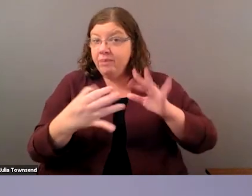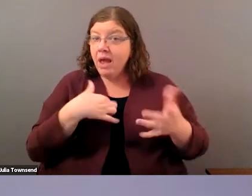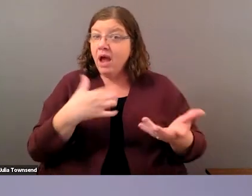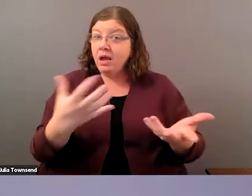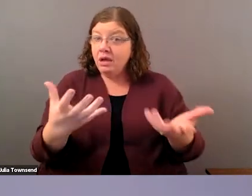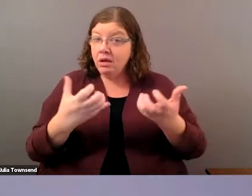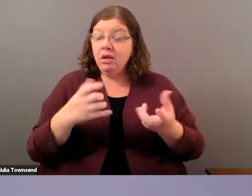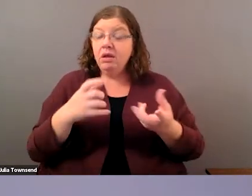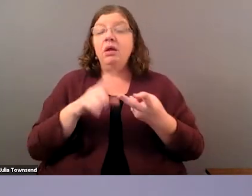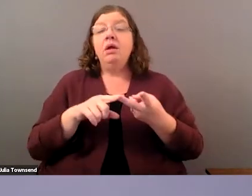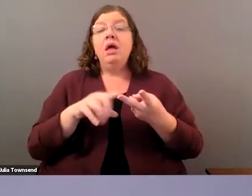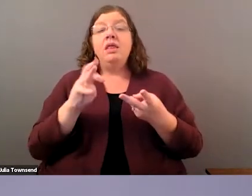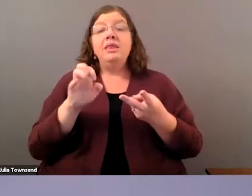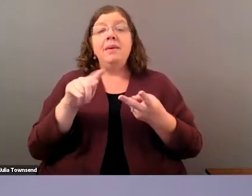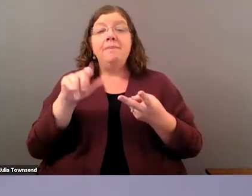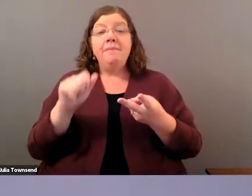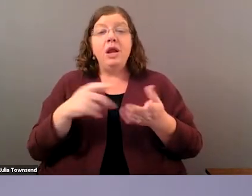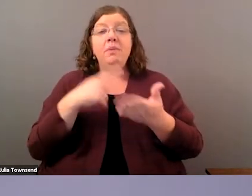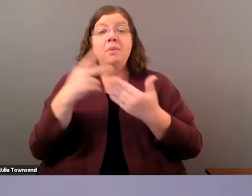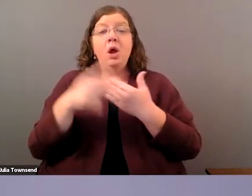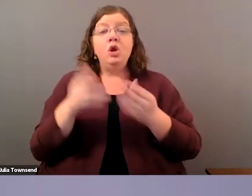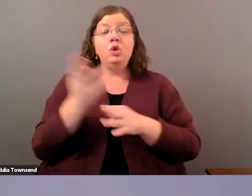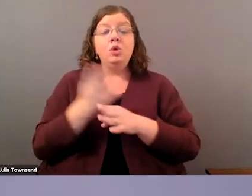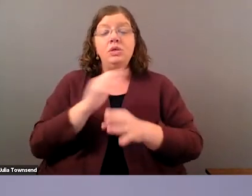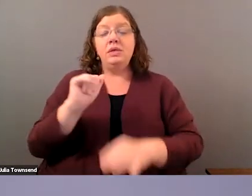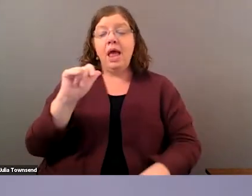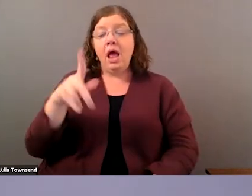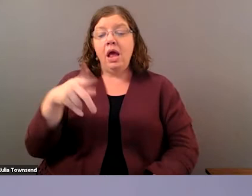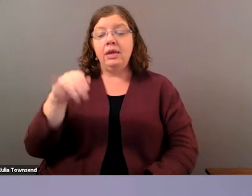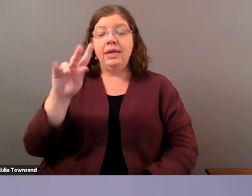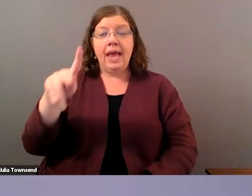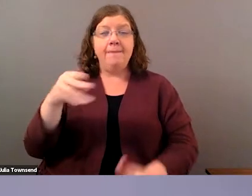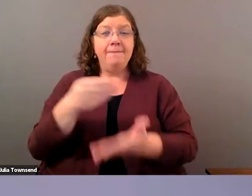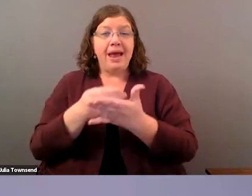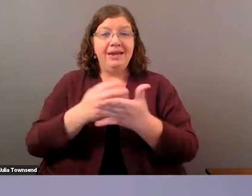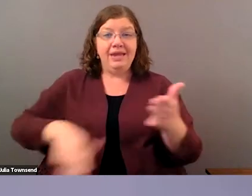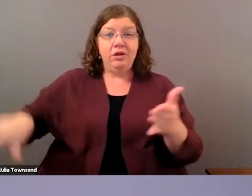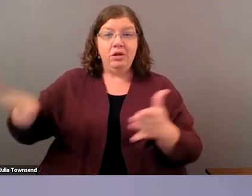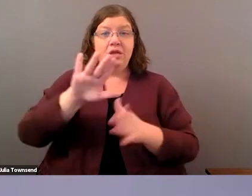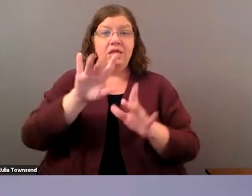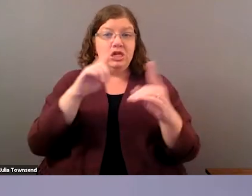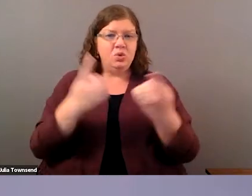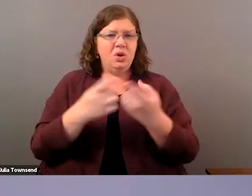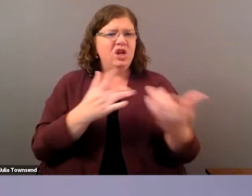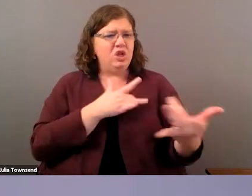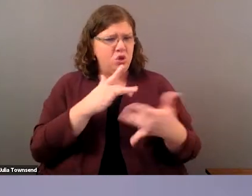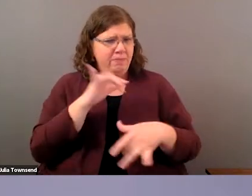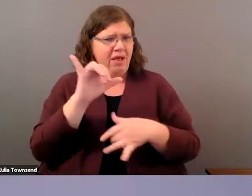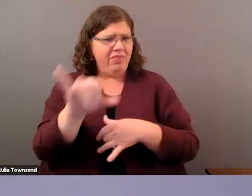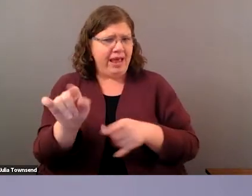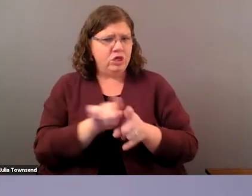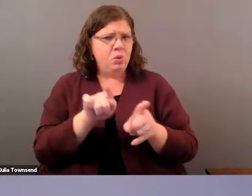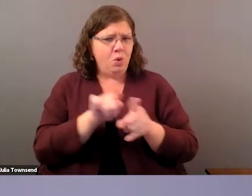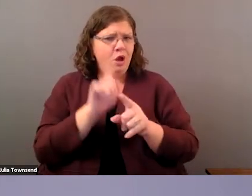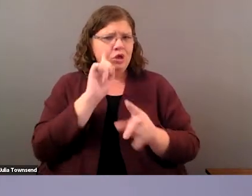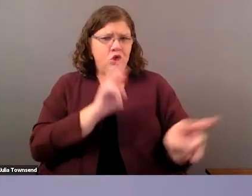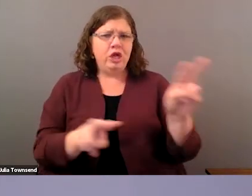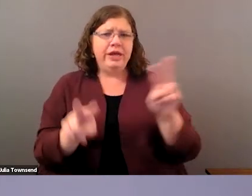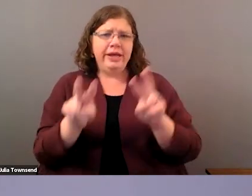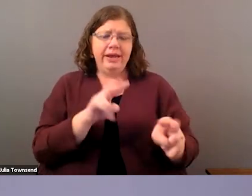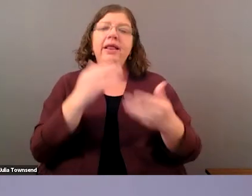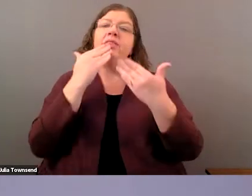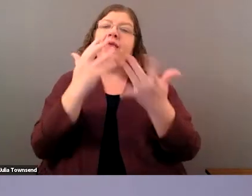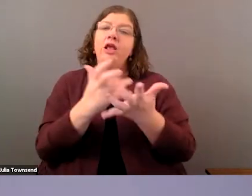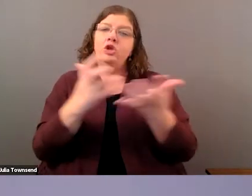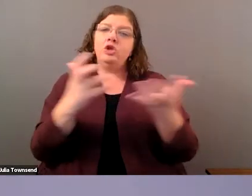Meta program is using LCAP money district-wide, and that's a concern. So I think we need to look at that as well. Thank you so much for your